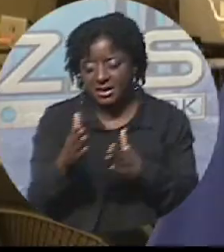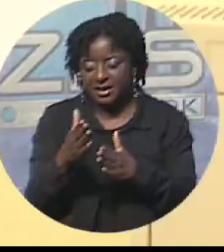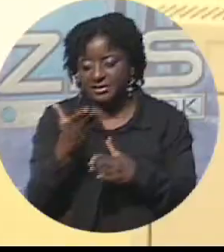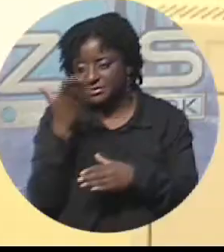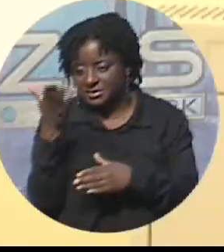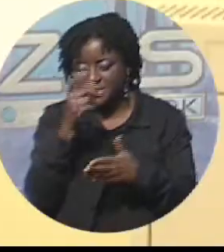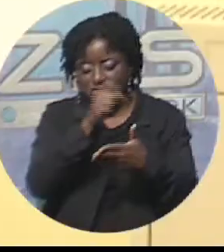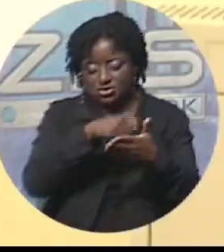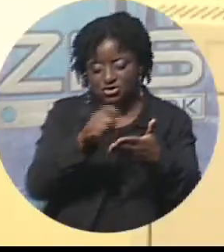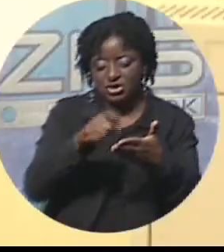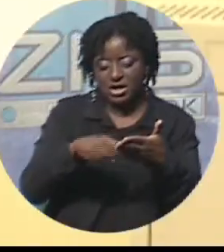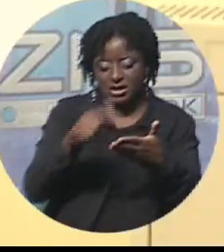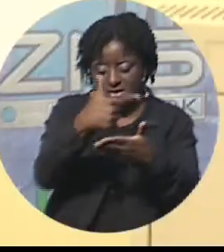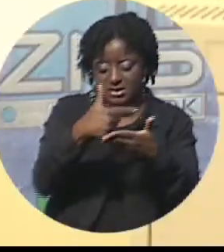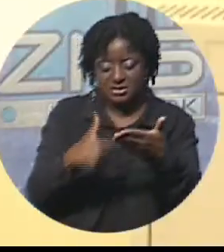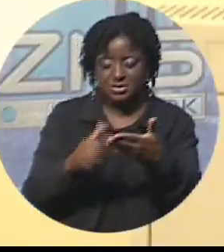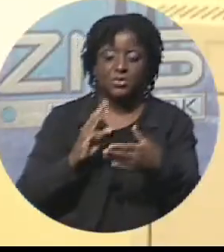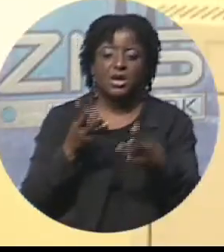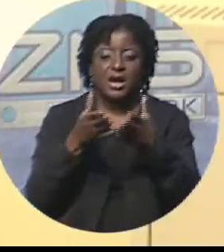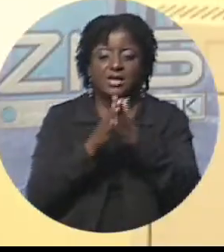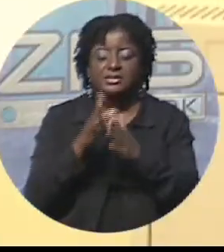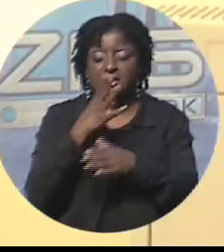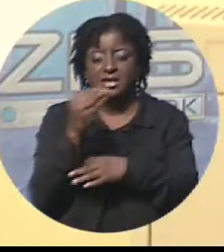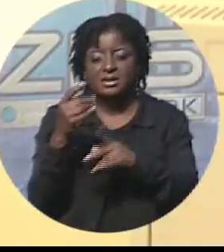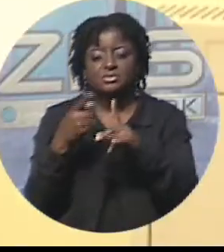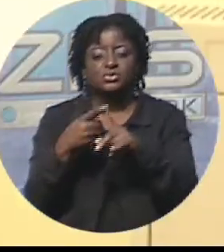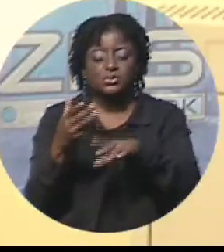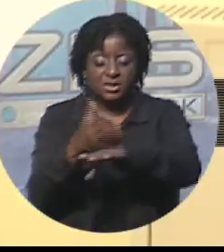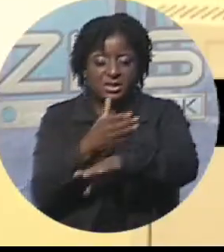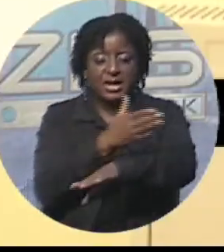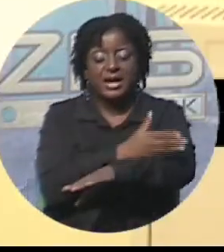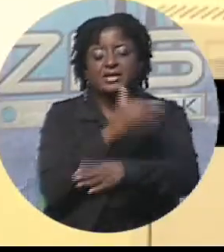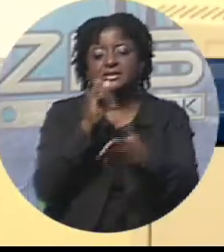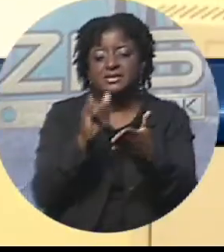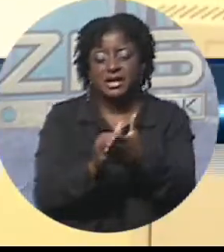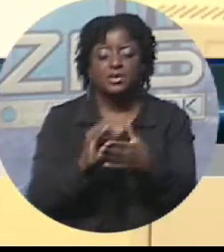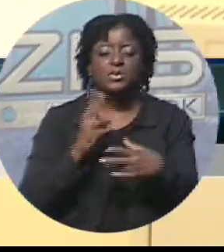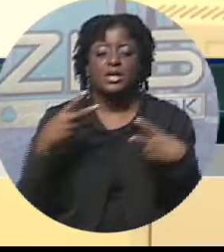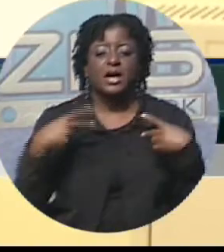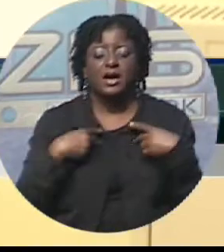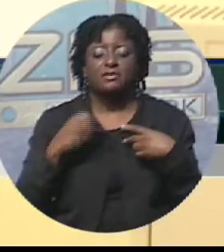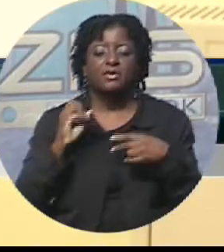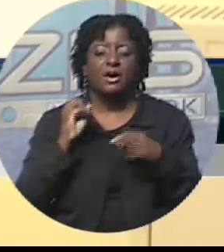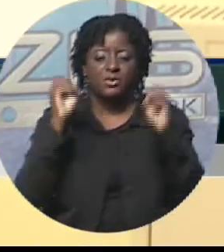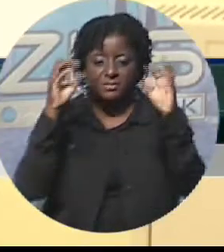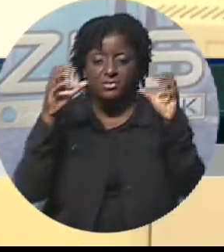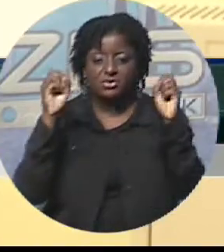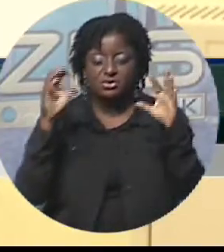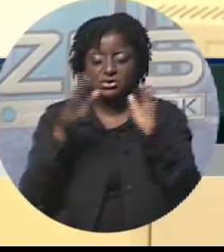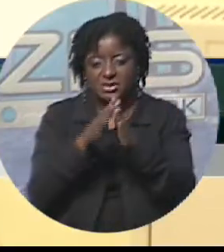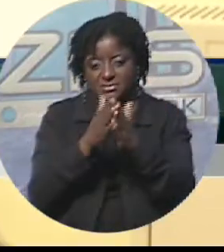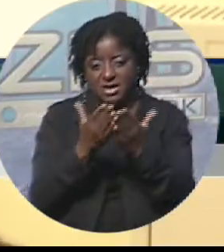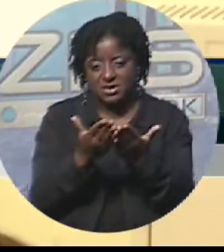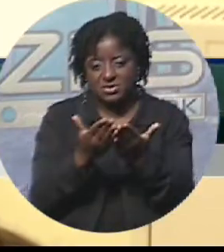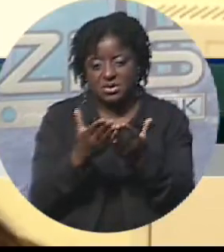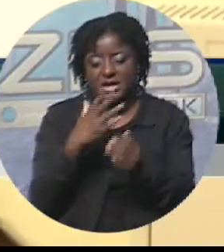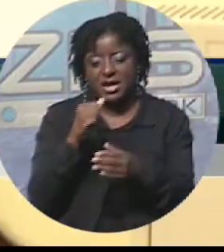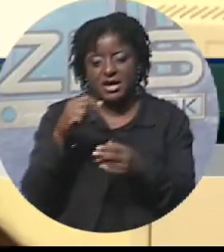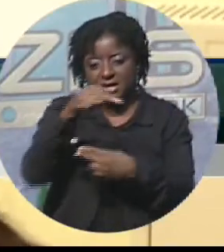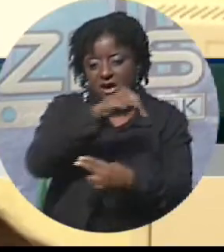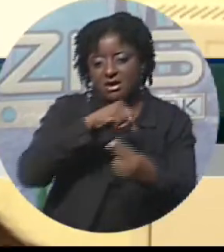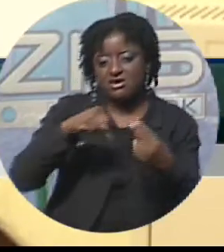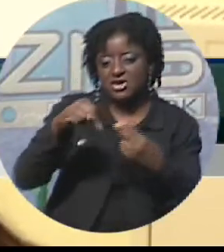that. We have, of course, our emergency manual already in place, and we have our hurricane checklist. But what